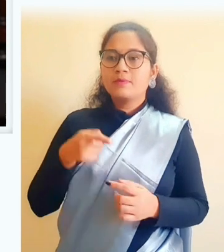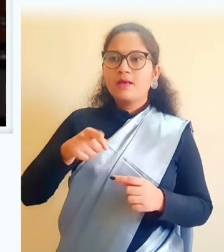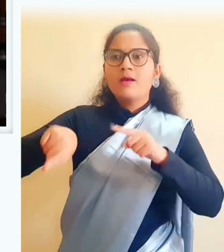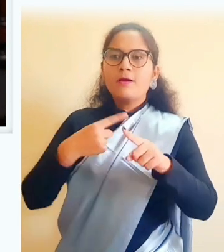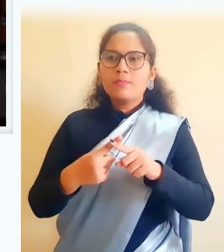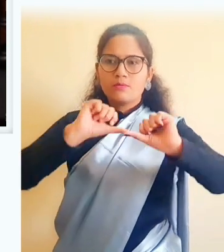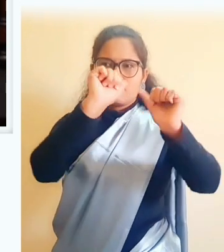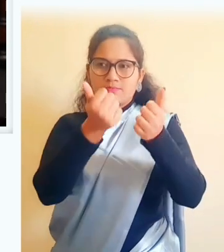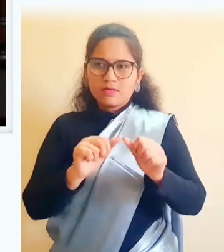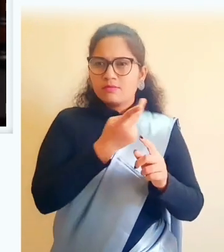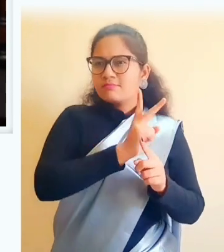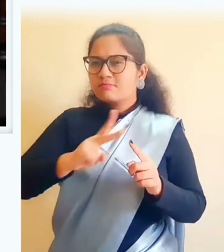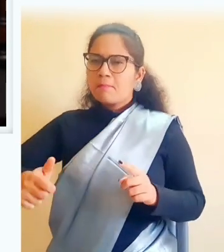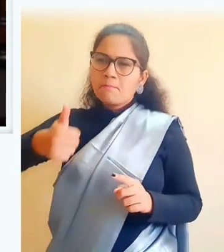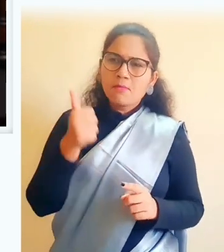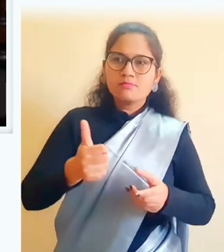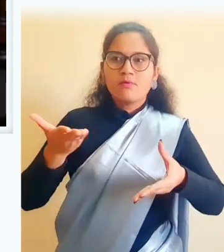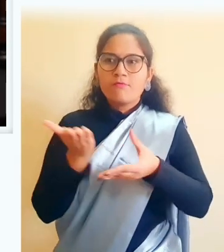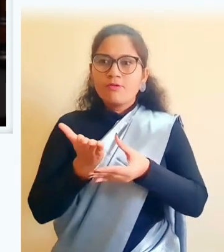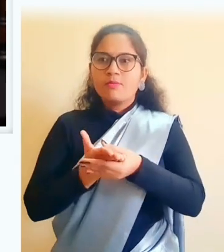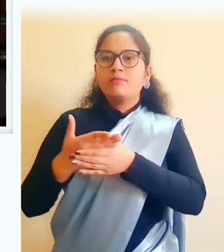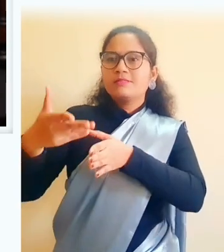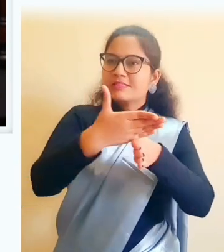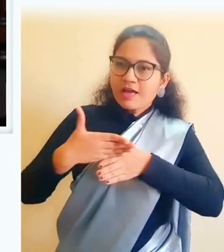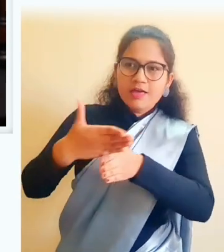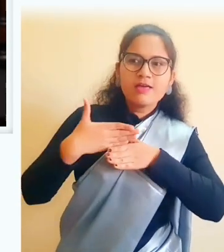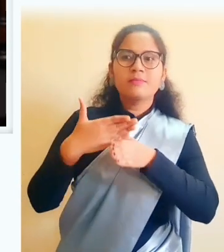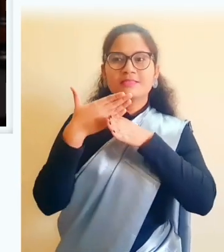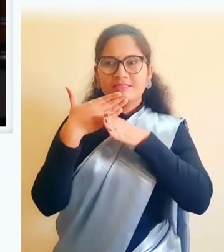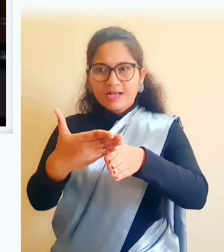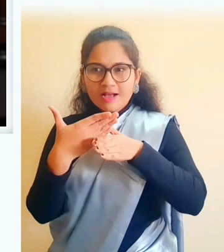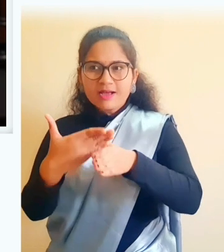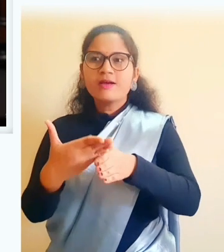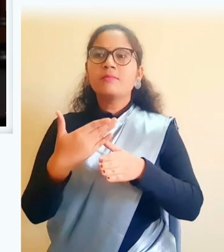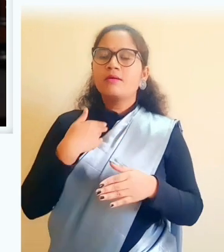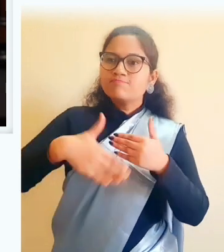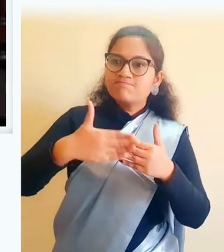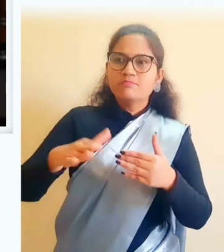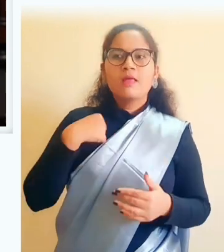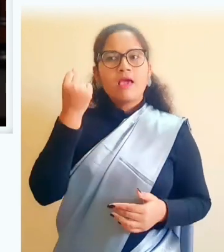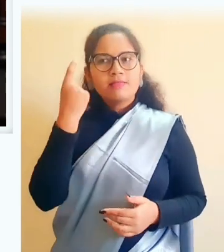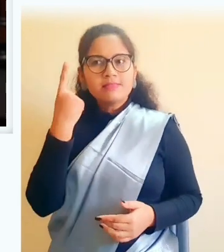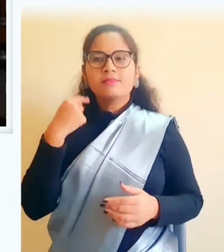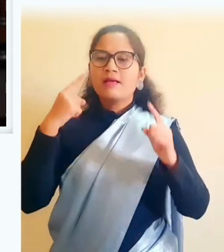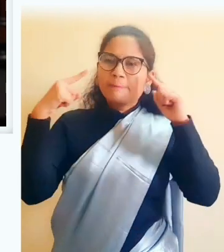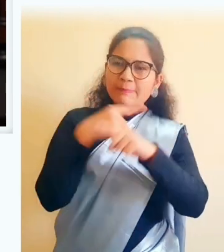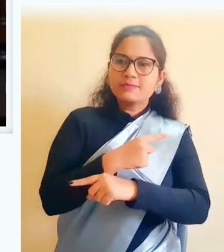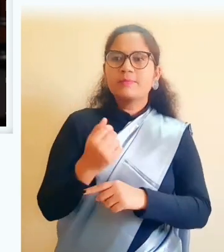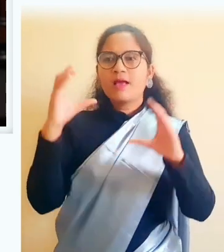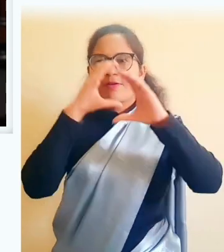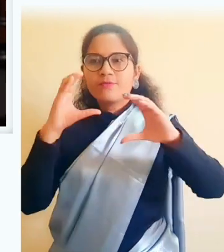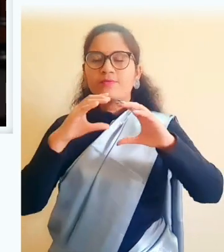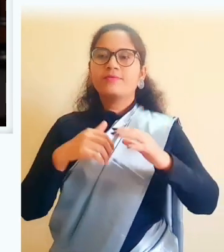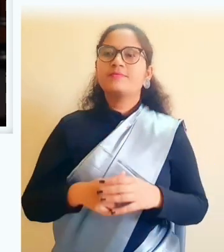these buildings is often well documented, and recordings were shared again and again. They were shared, reshared, interpreted,